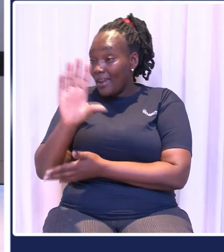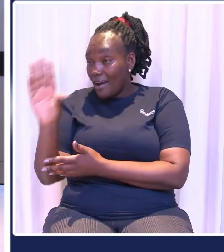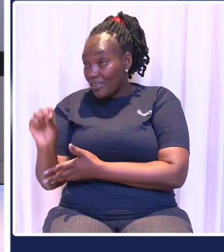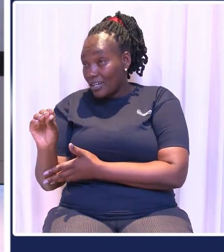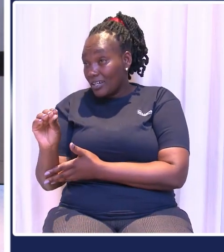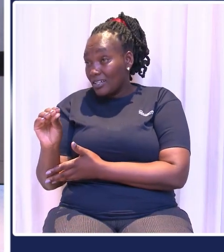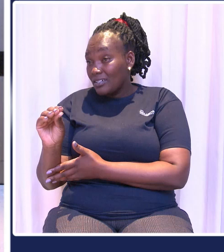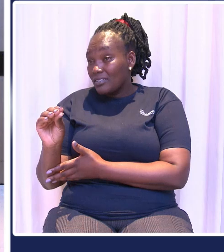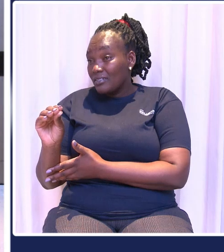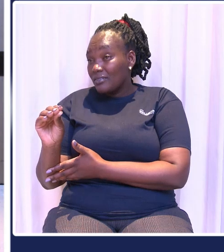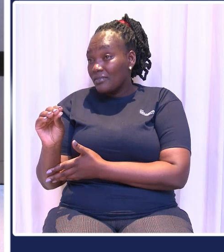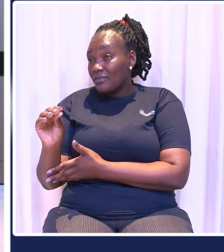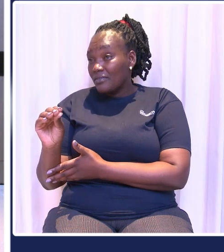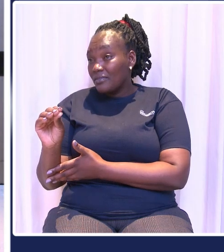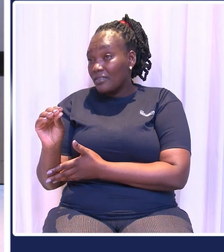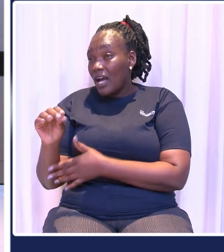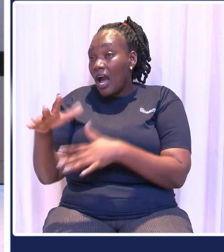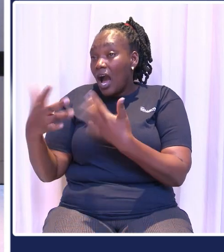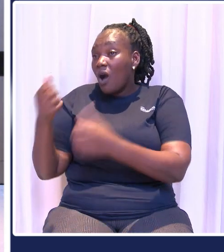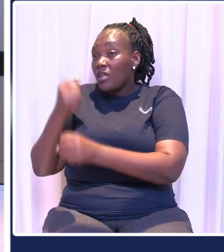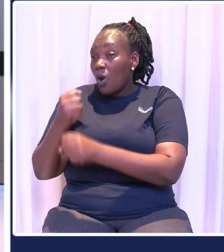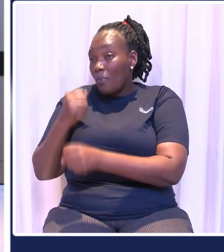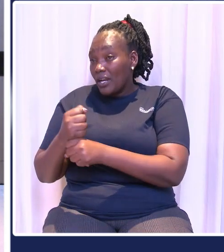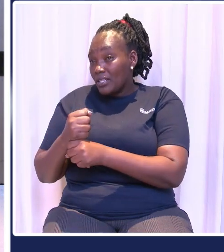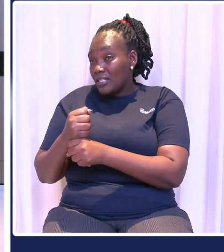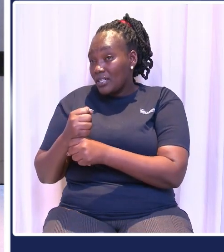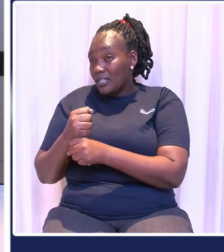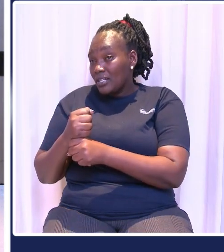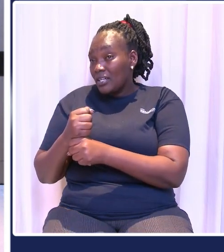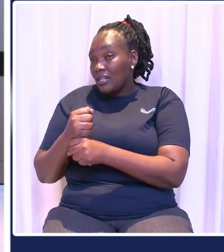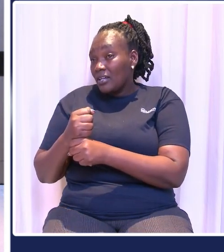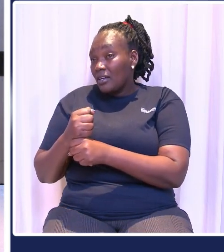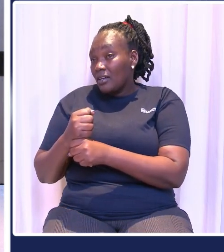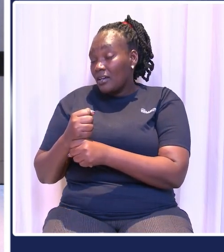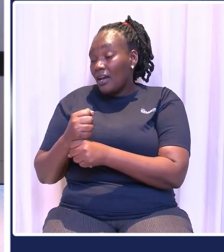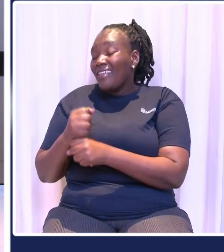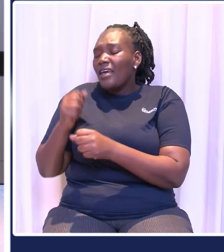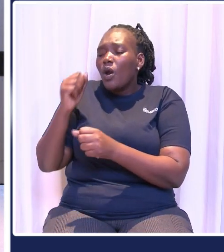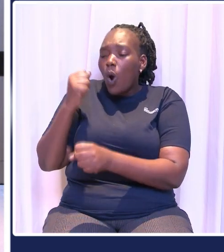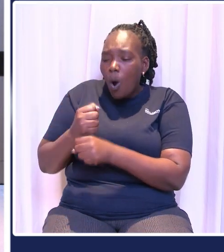in Africa operate, right? They operate basically